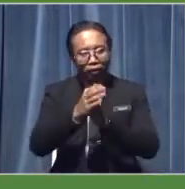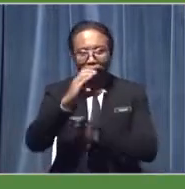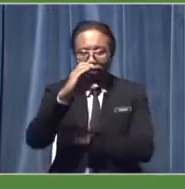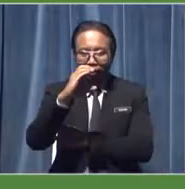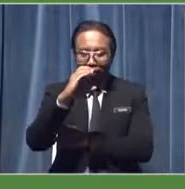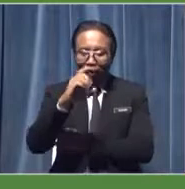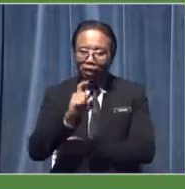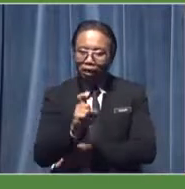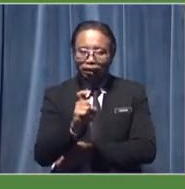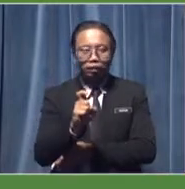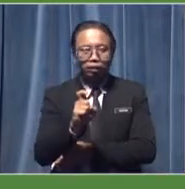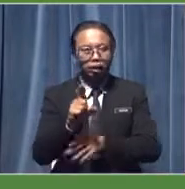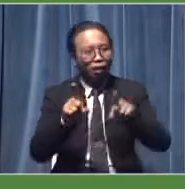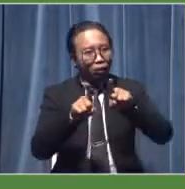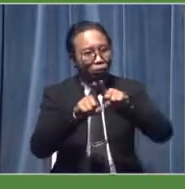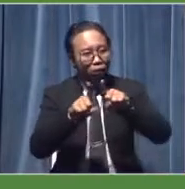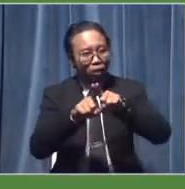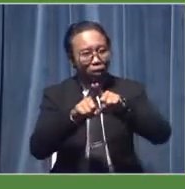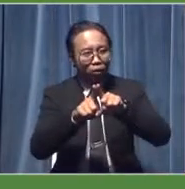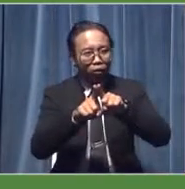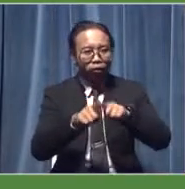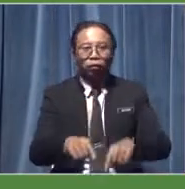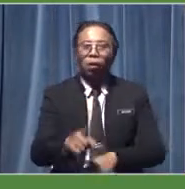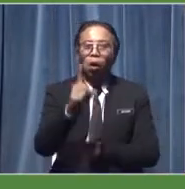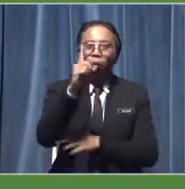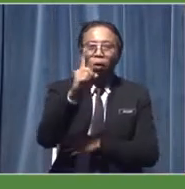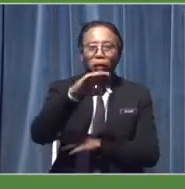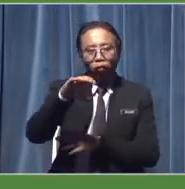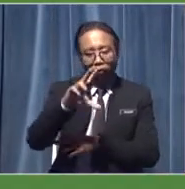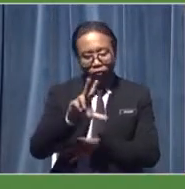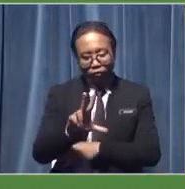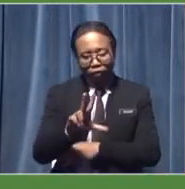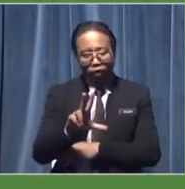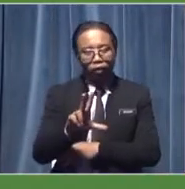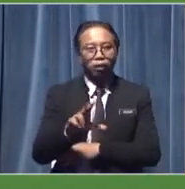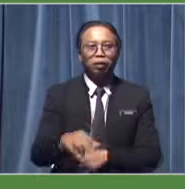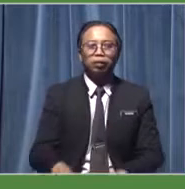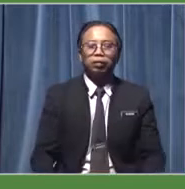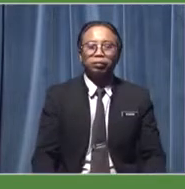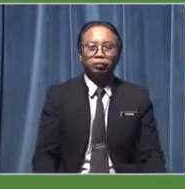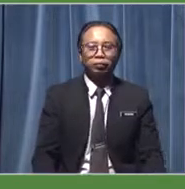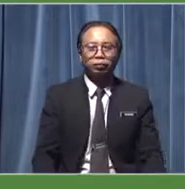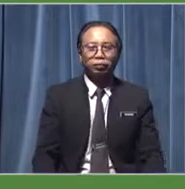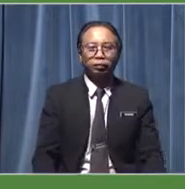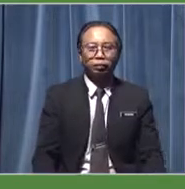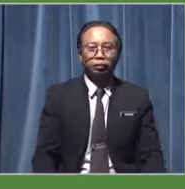Cx equals 1 over 3 microfarad.